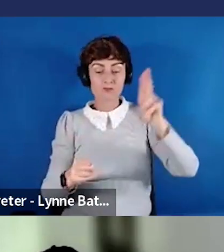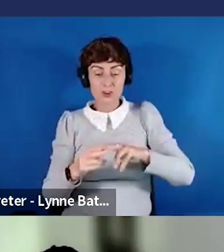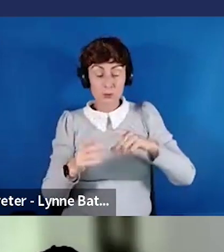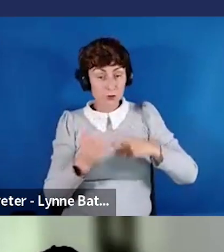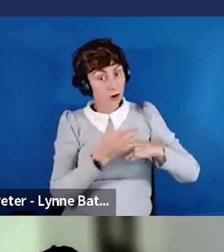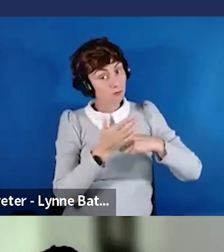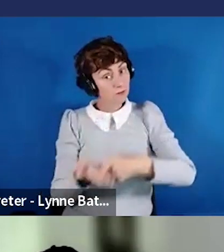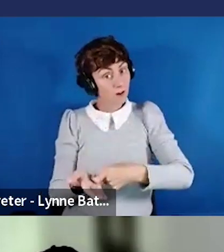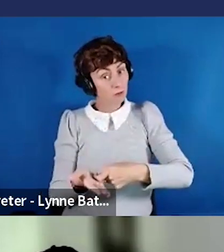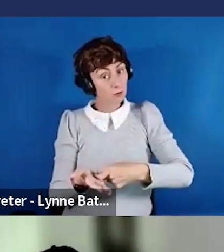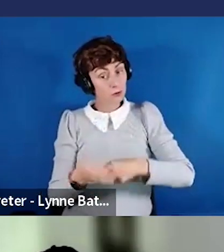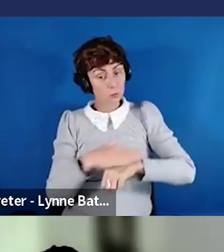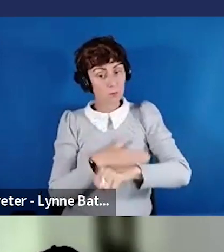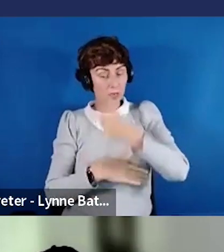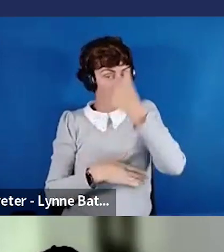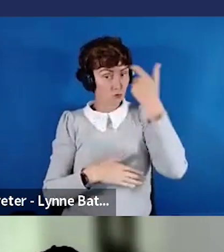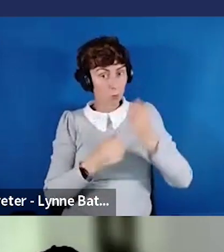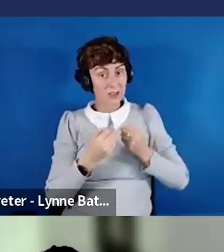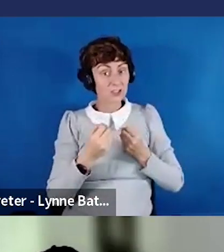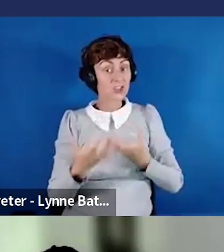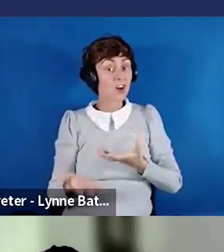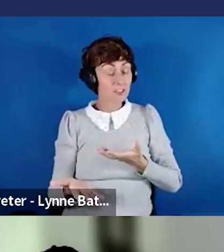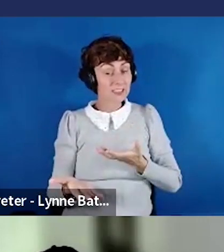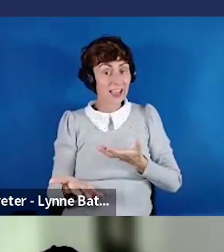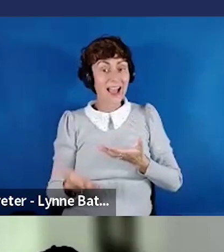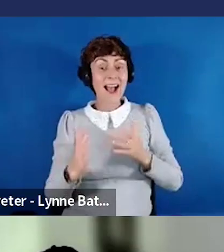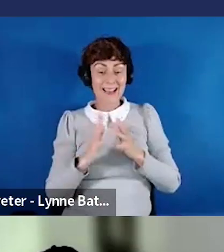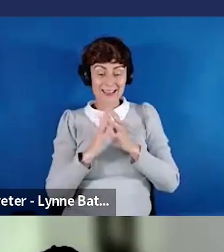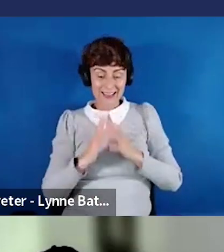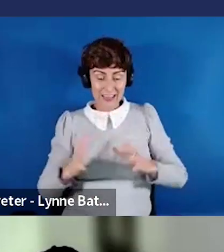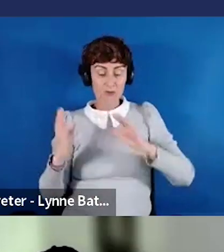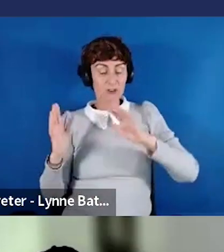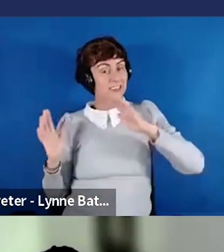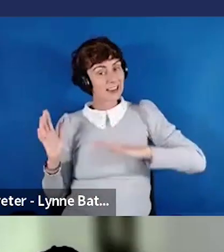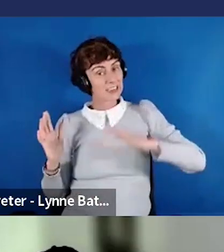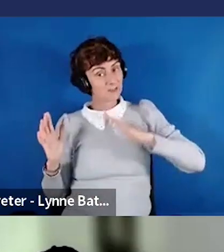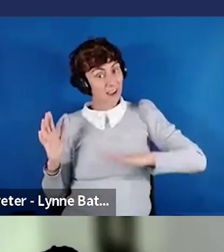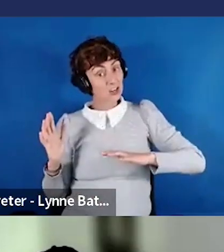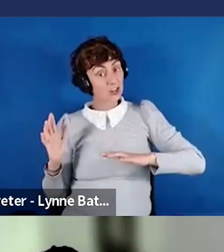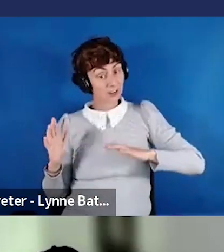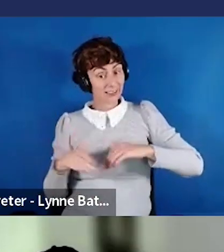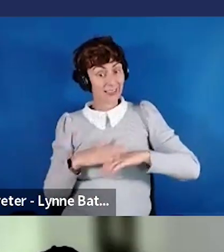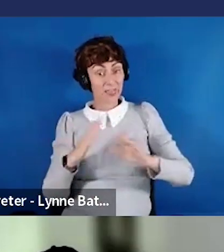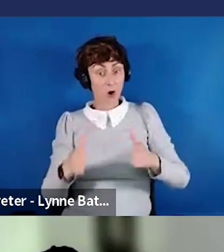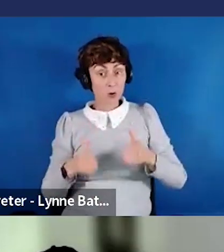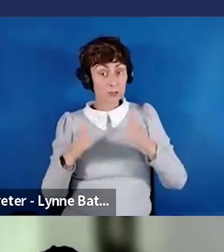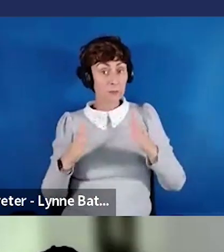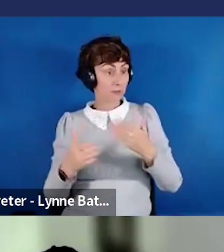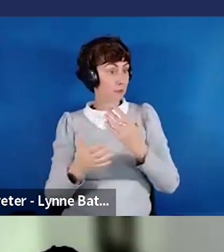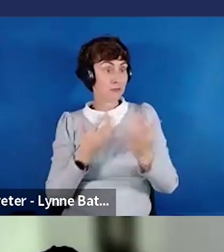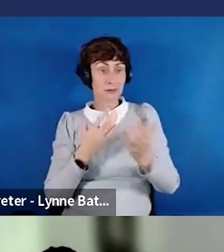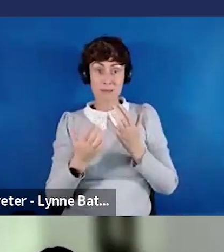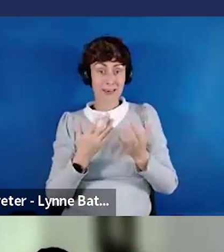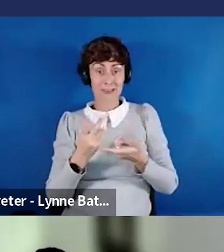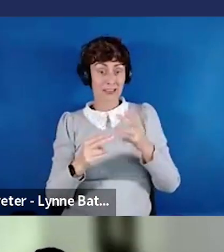referrals to birth trauma services, and actually increased satisfaction across the whole hospital, regardless of whether or not people had a pink